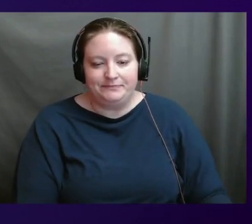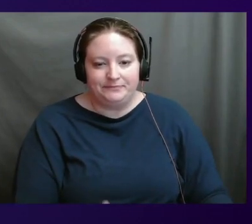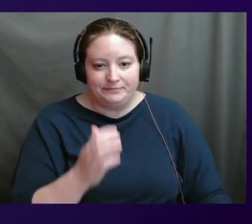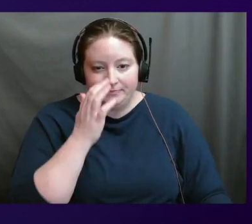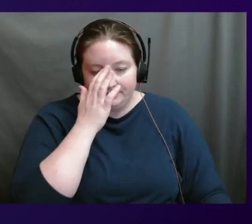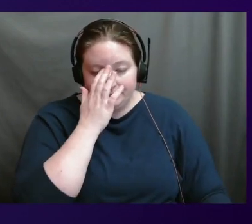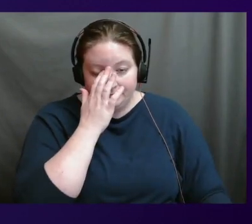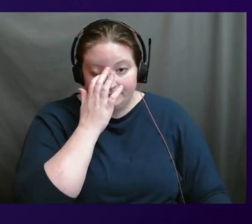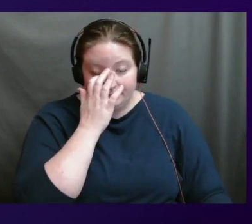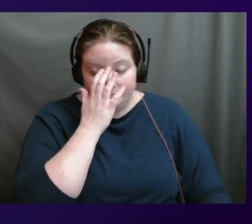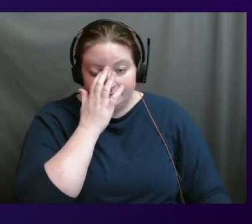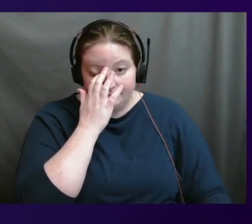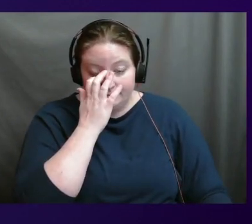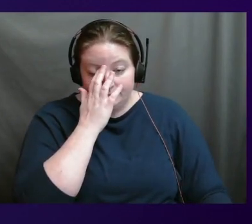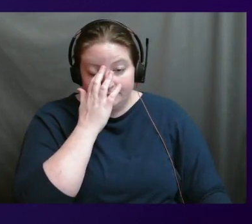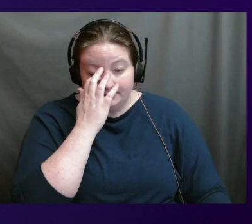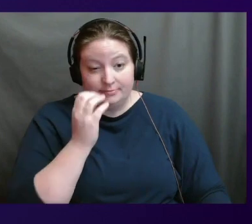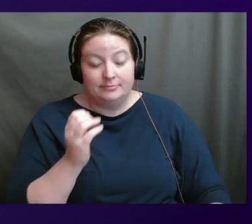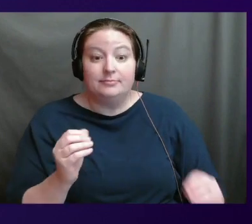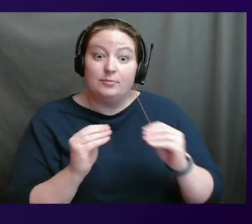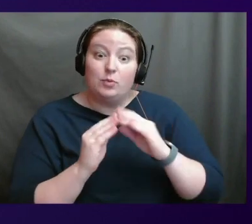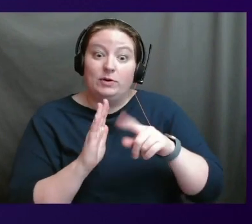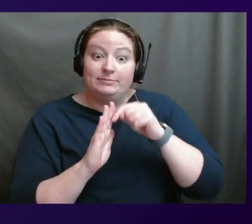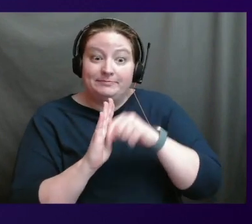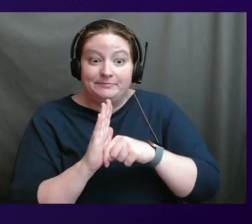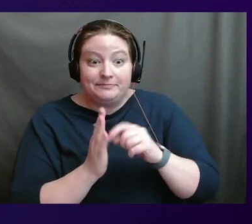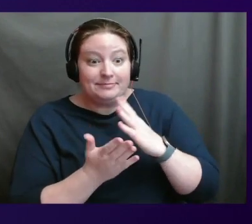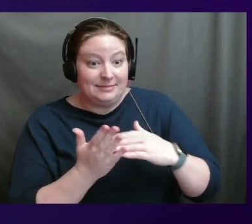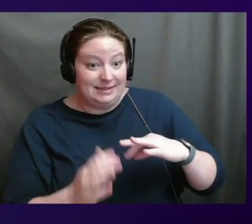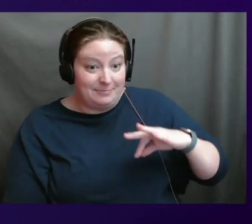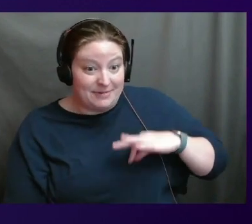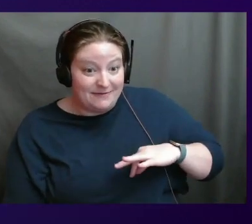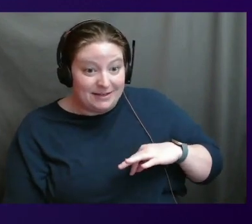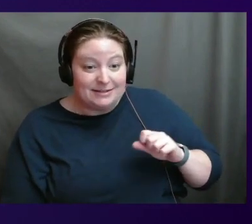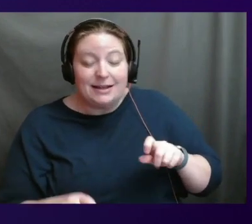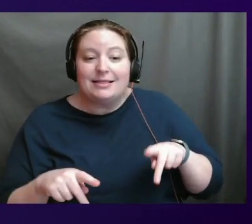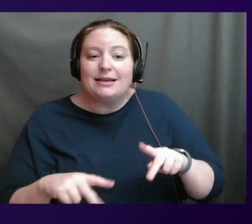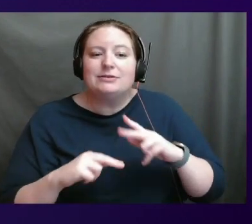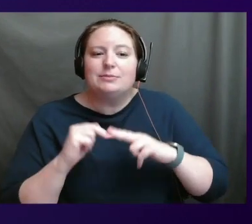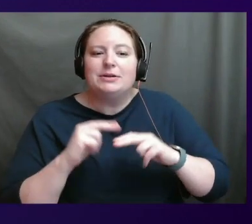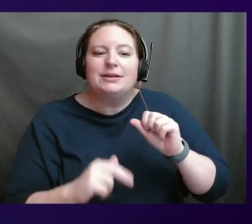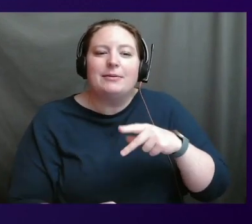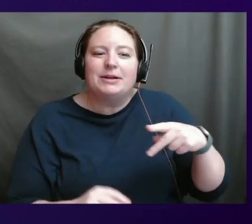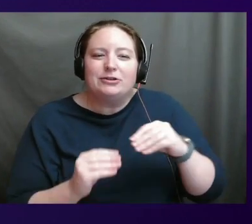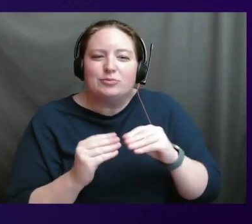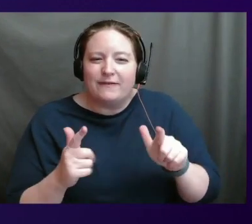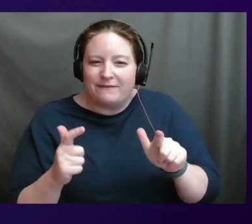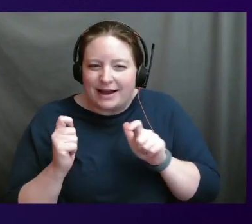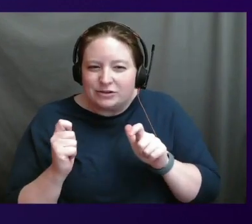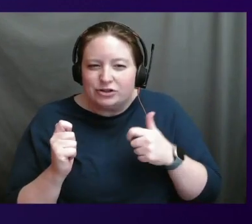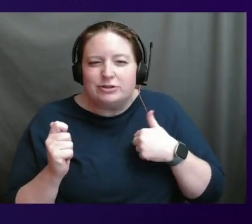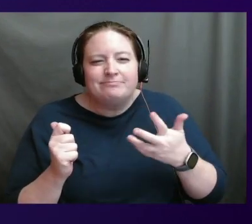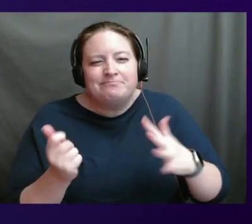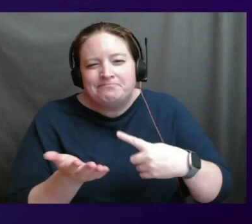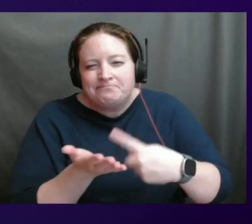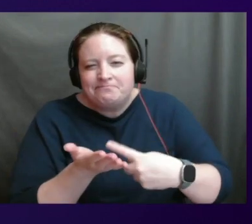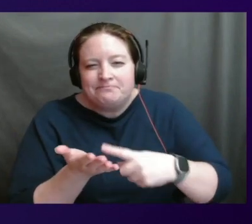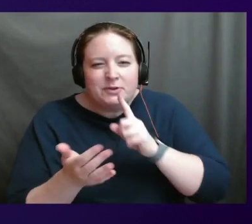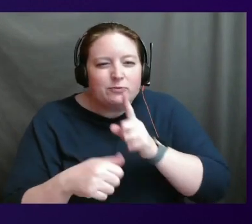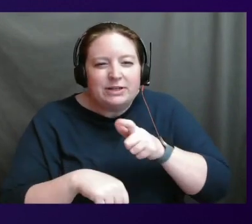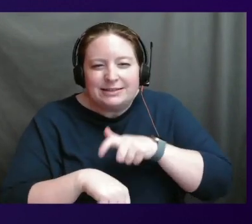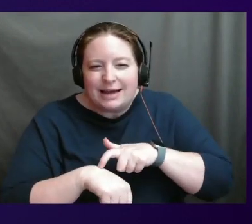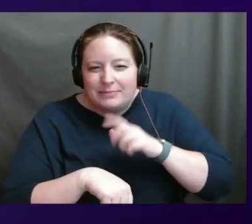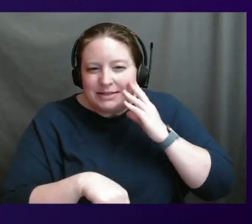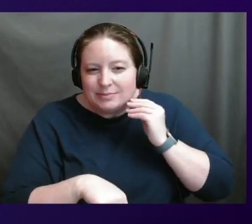Going a little bit deeper into this and some of the benefits, it allows us to build our applications faster. I touched on the real-time experiences. You also